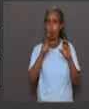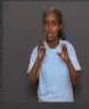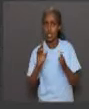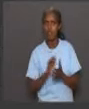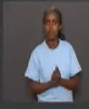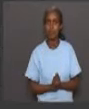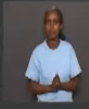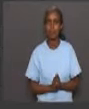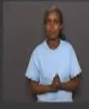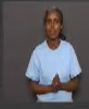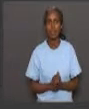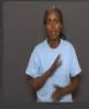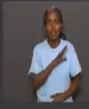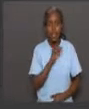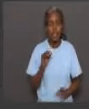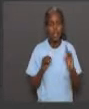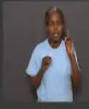COD, and